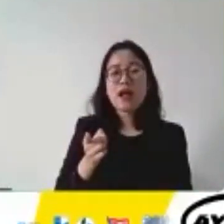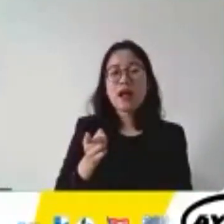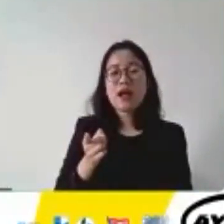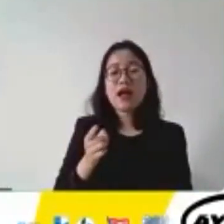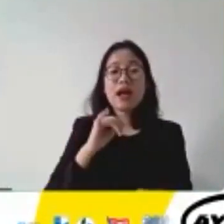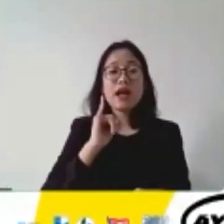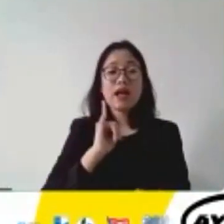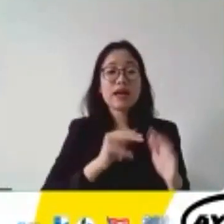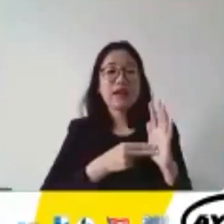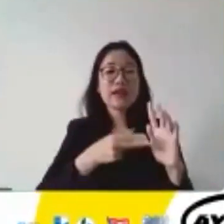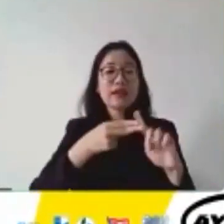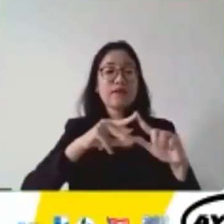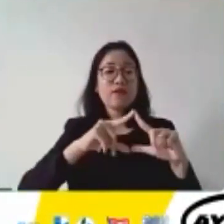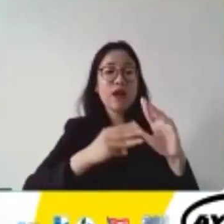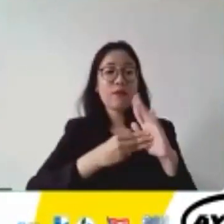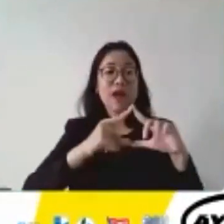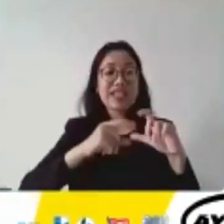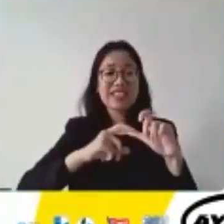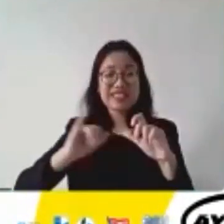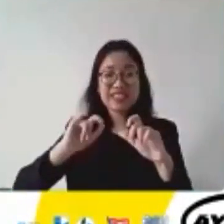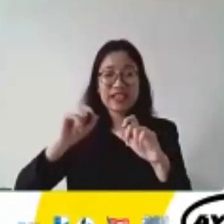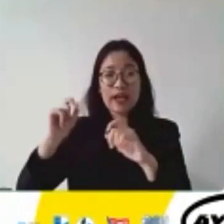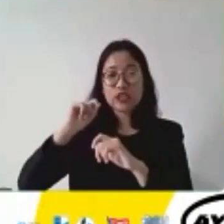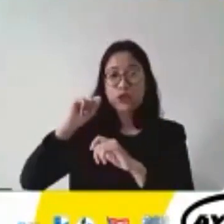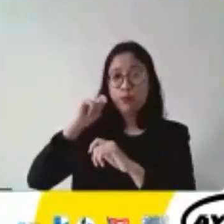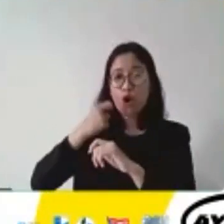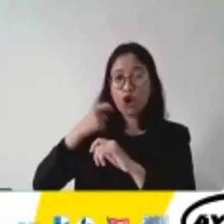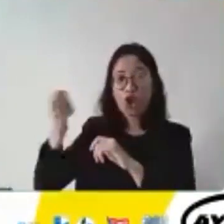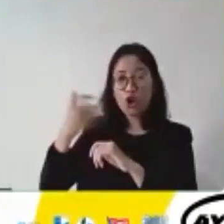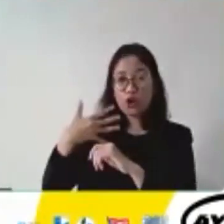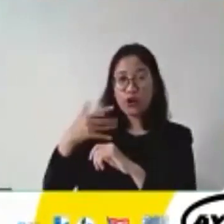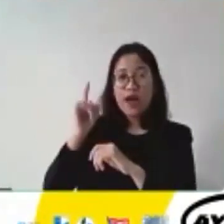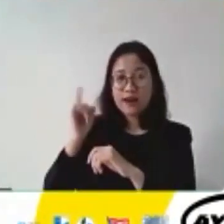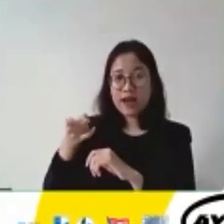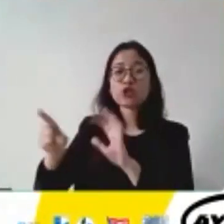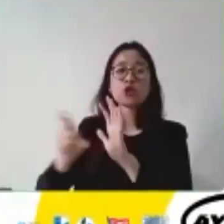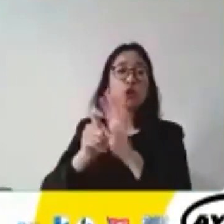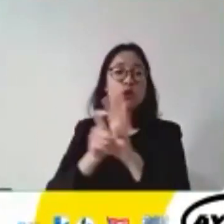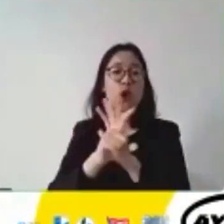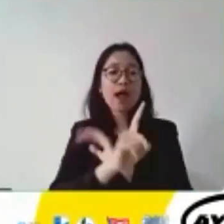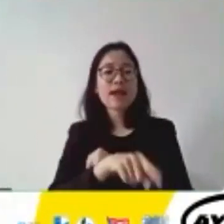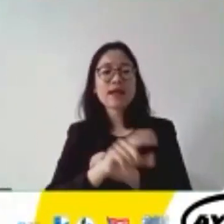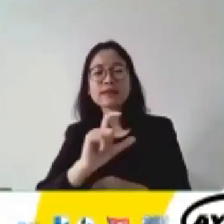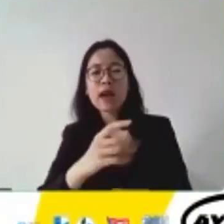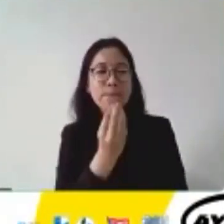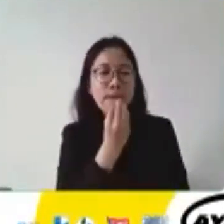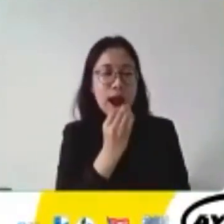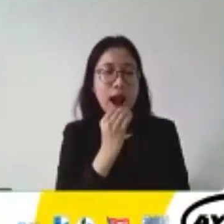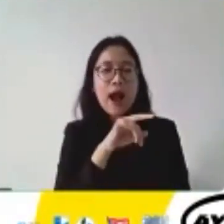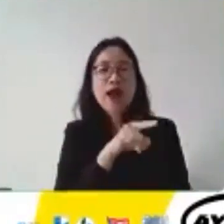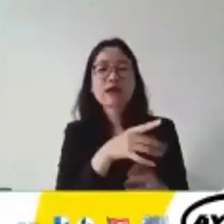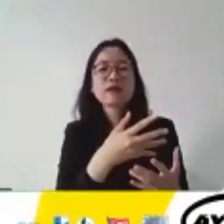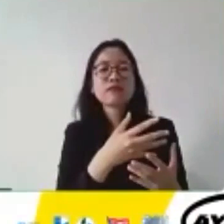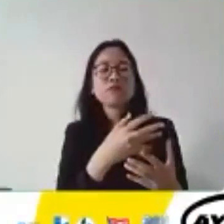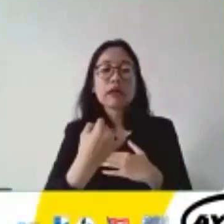and cardiovascular disease. Air pollution may provide low-level synergism with other factors for type